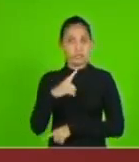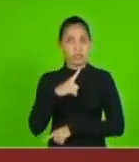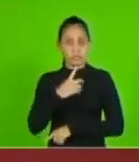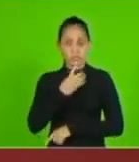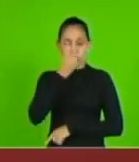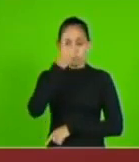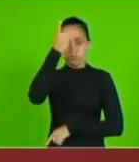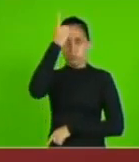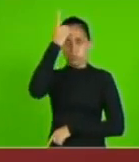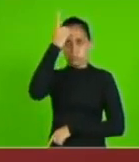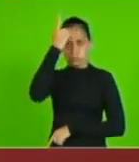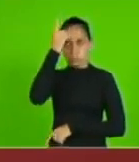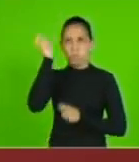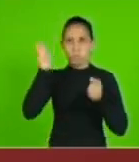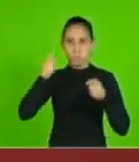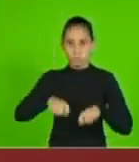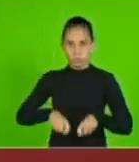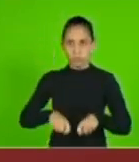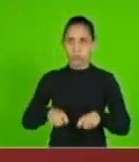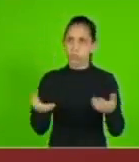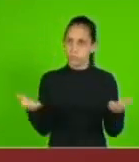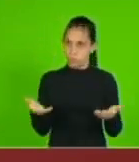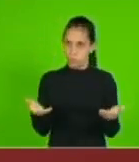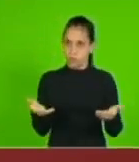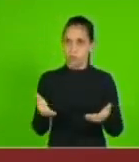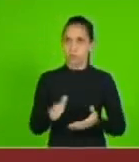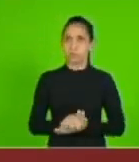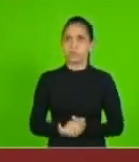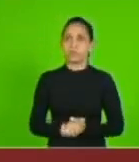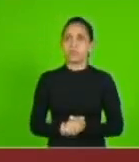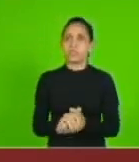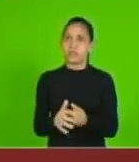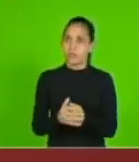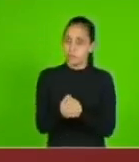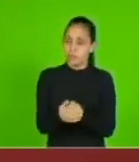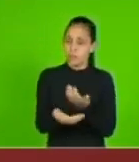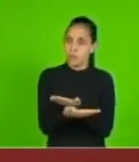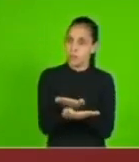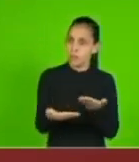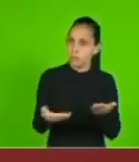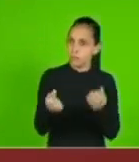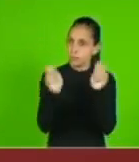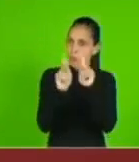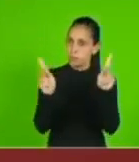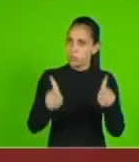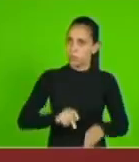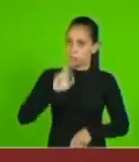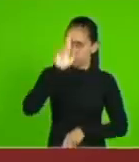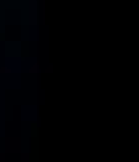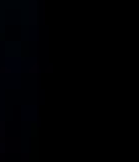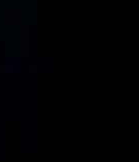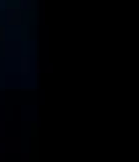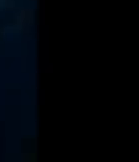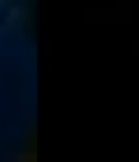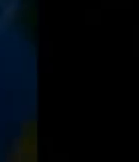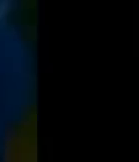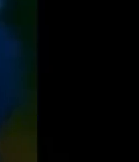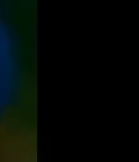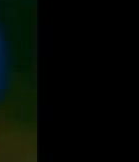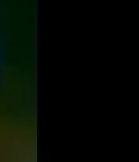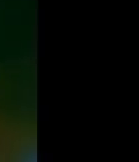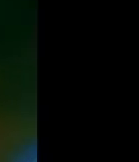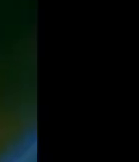any spiritual gift that they may be delivered right now, I'd like to say the peace of the Lord to